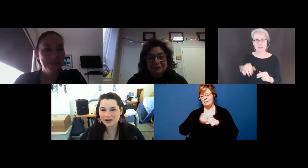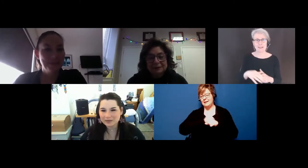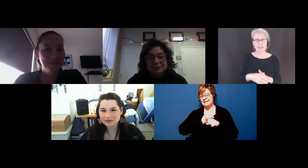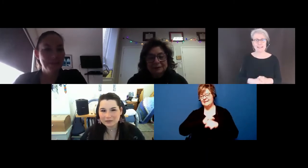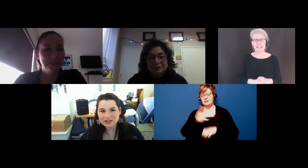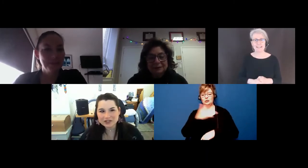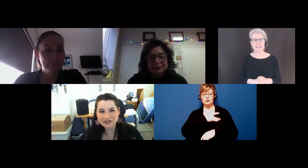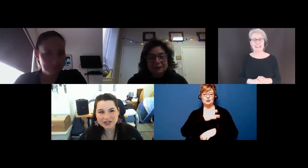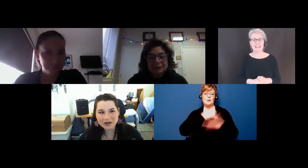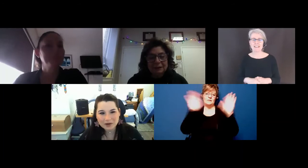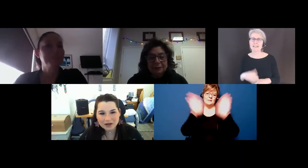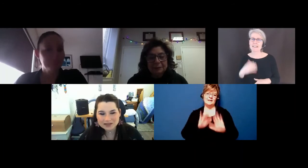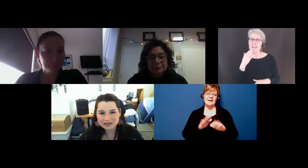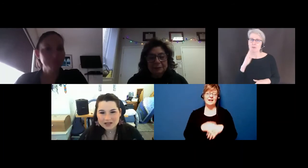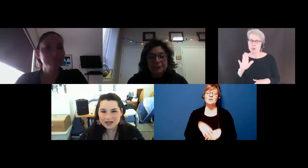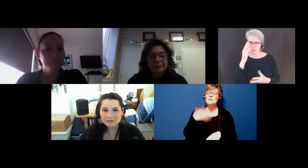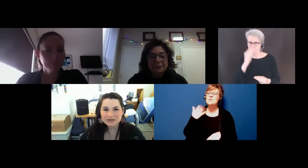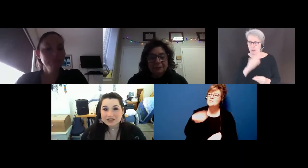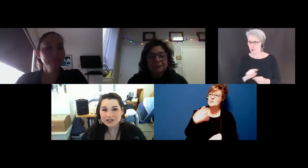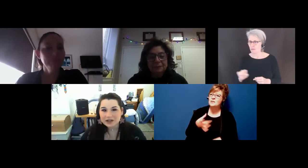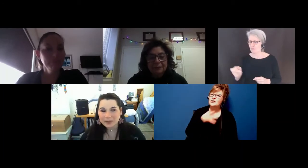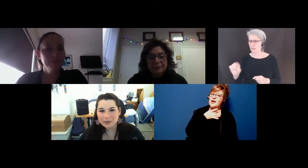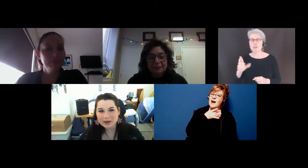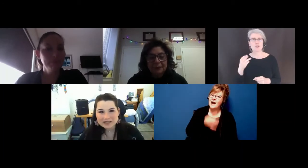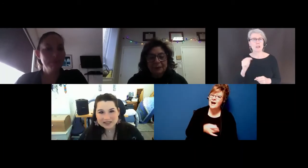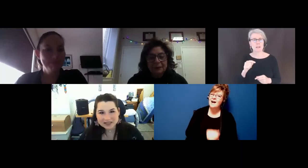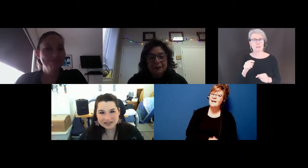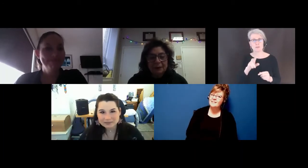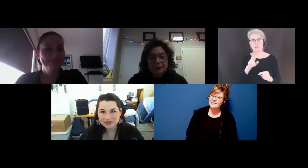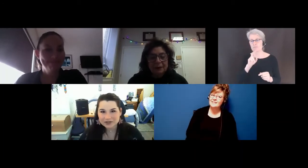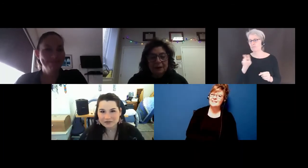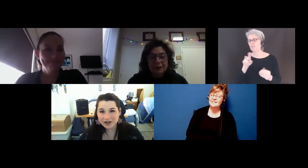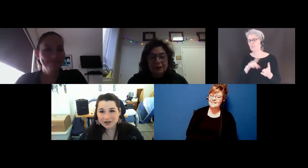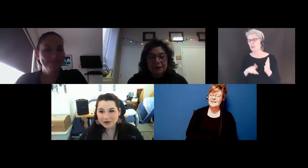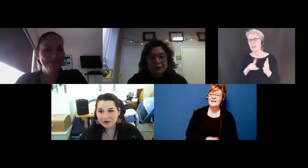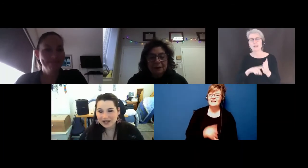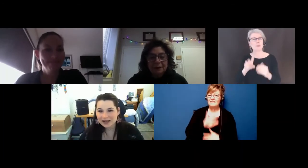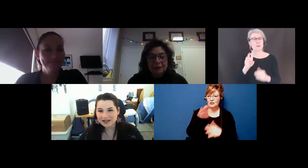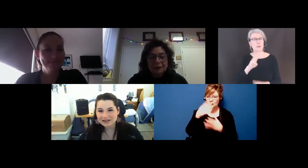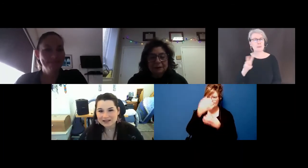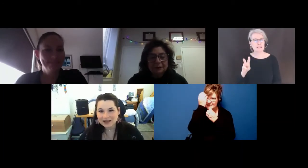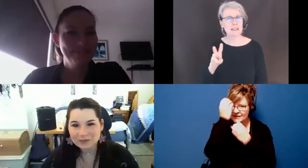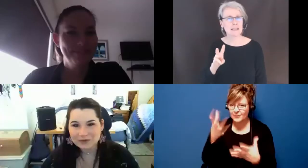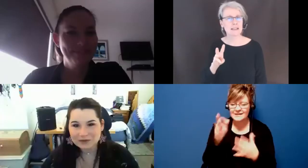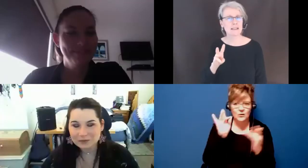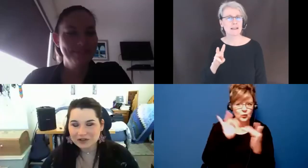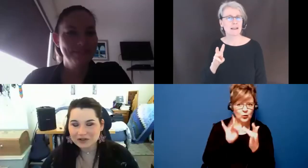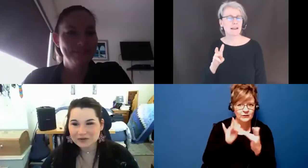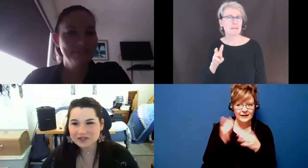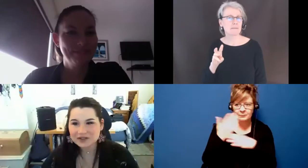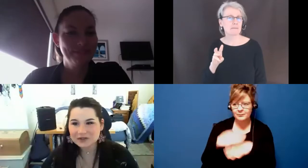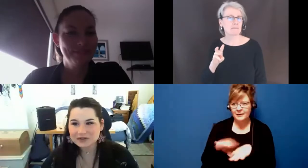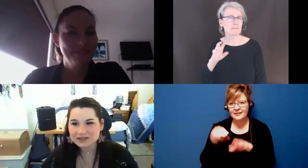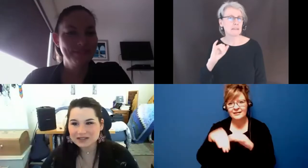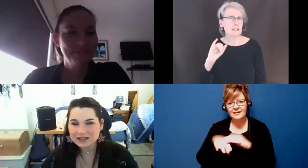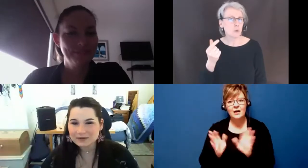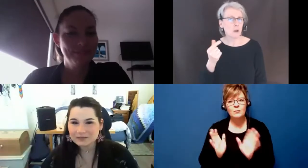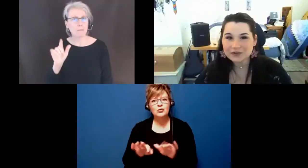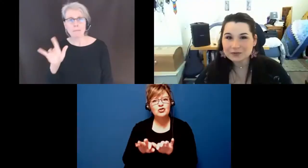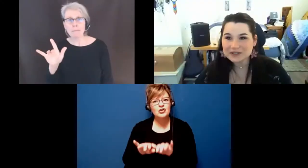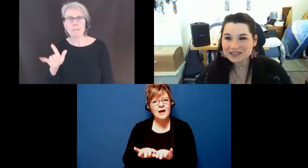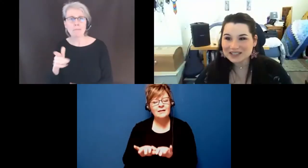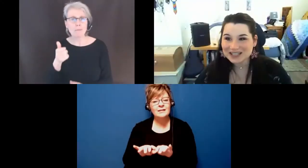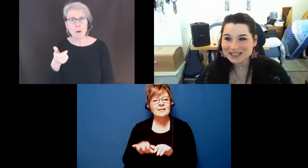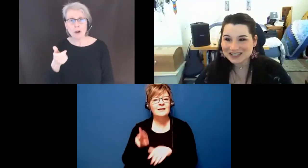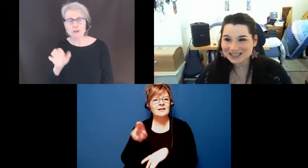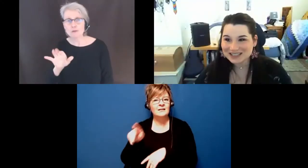your information in the chat box. Please check out their websites, make sure to follow. And well, we look forward to those